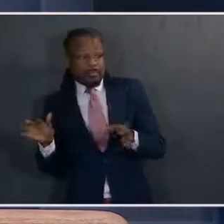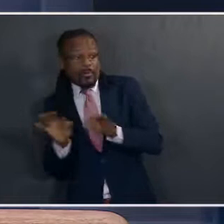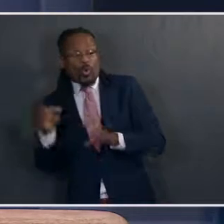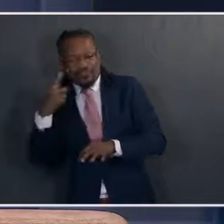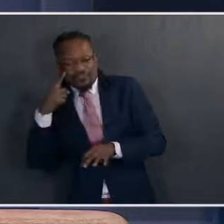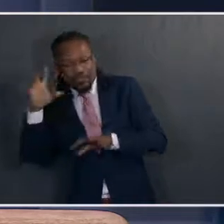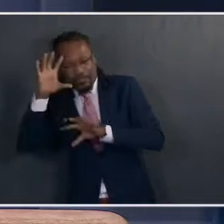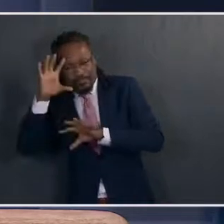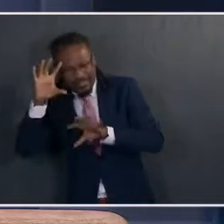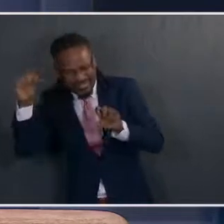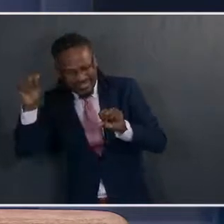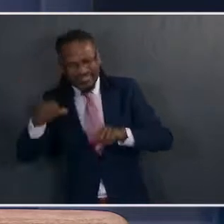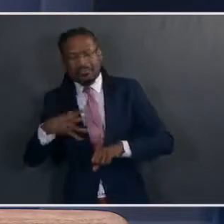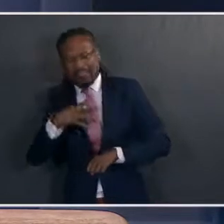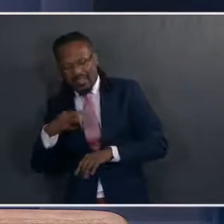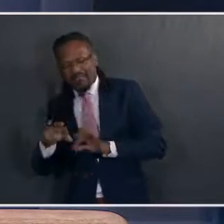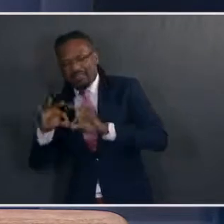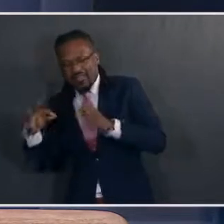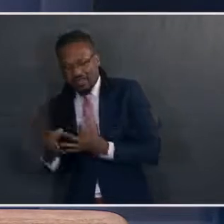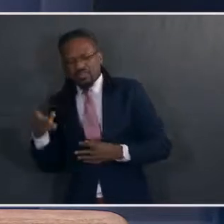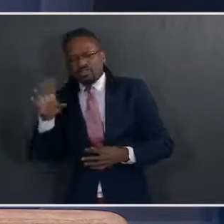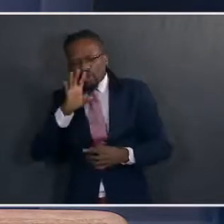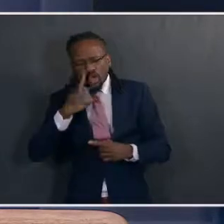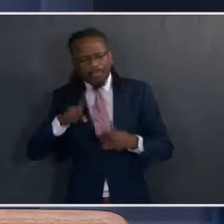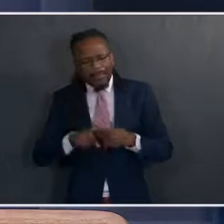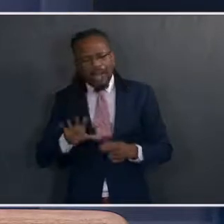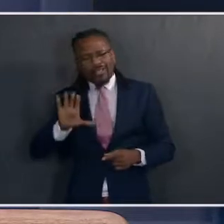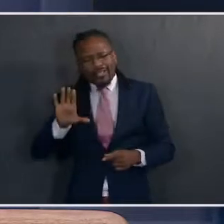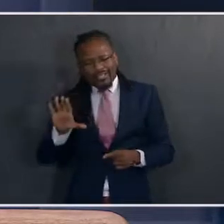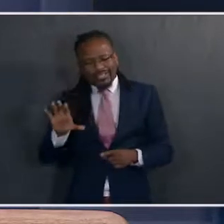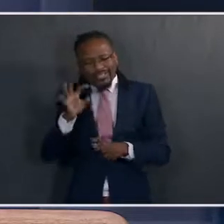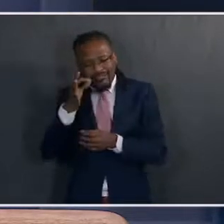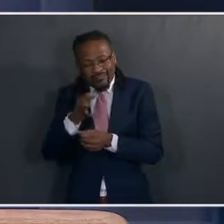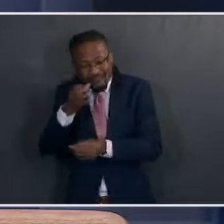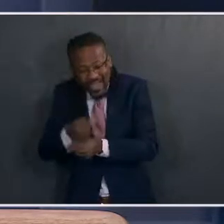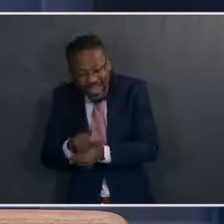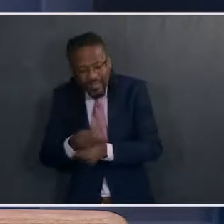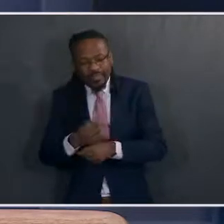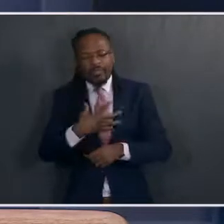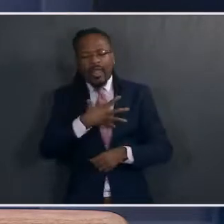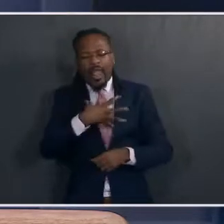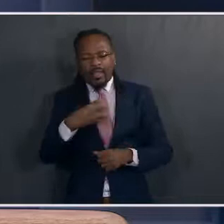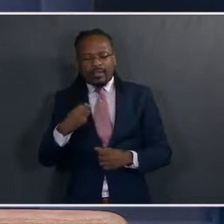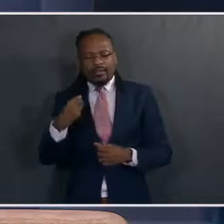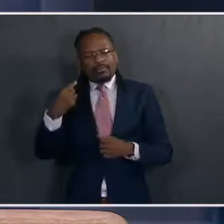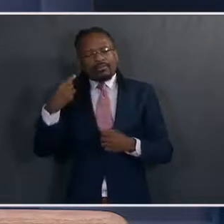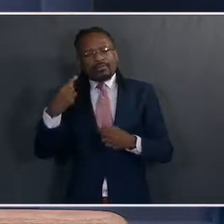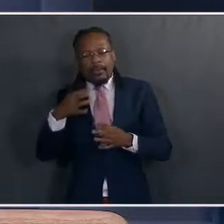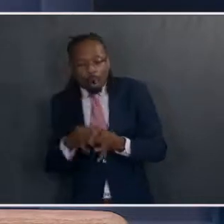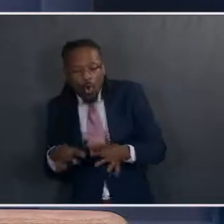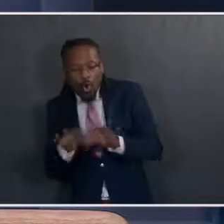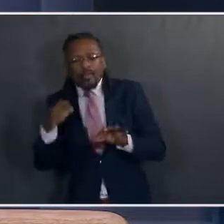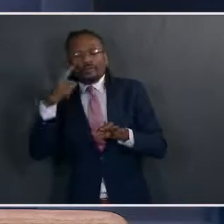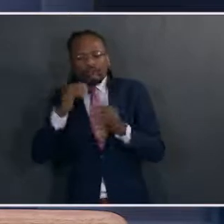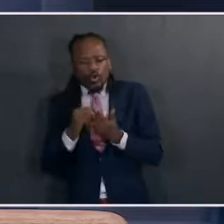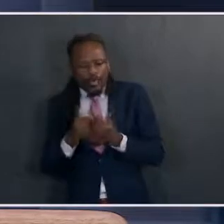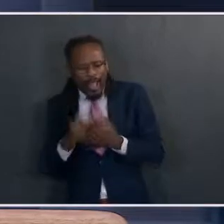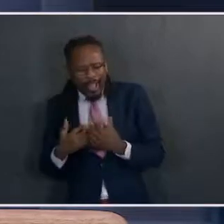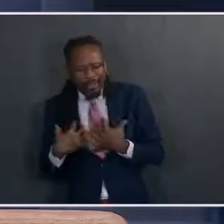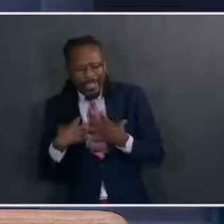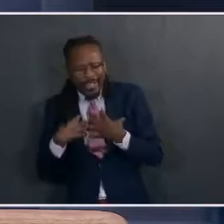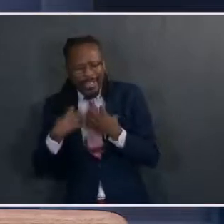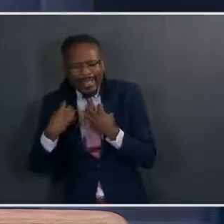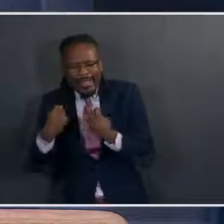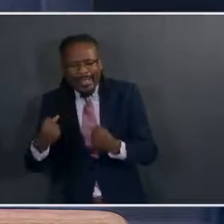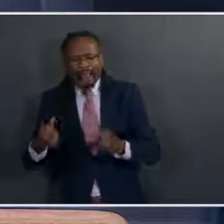he's talked about the impact of his faith on healing and everything he's been through as a human being. So certainly it's a guide to him as a human being.